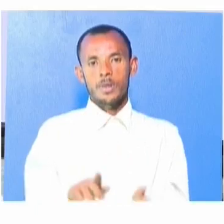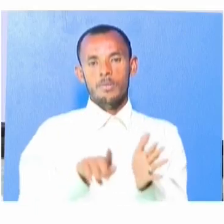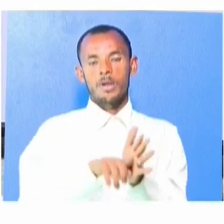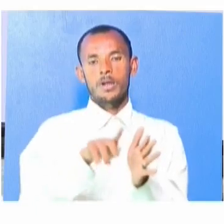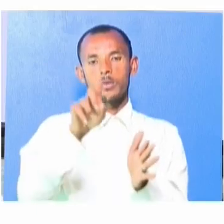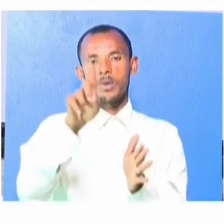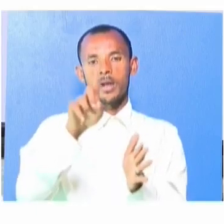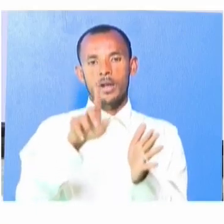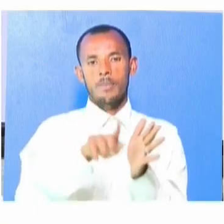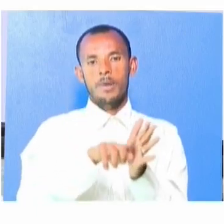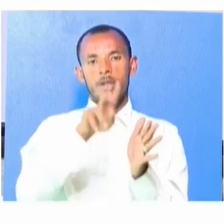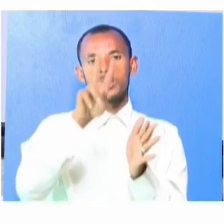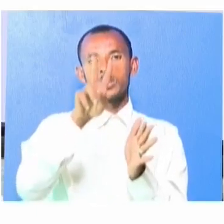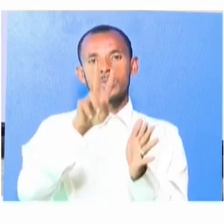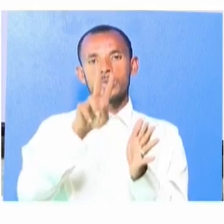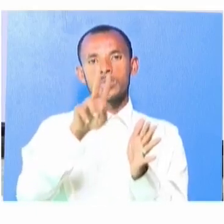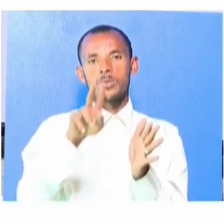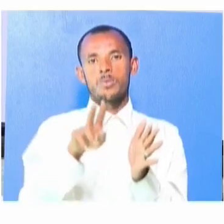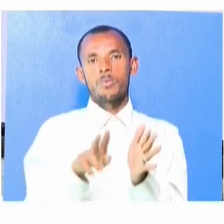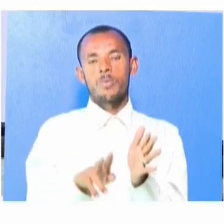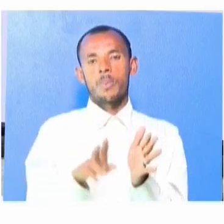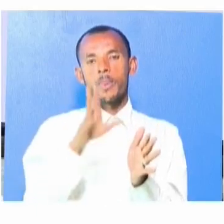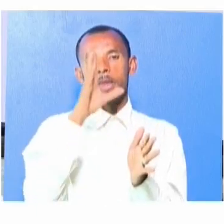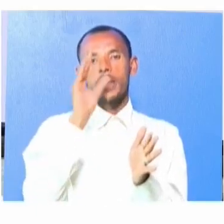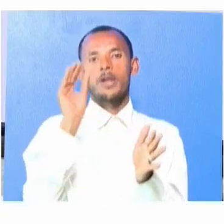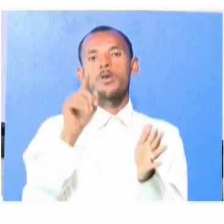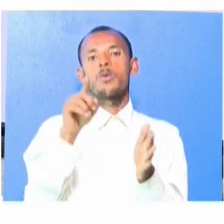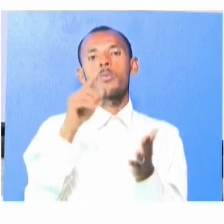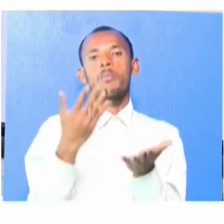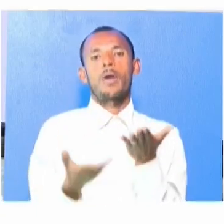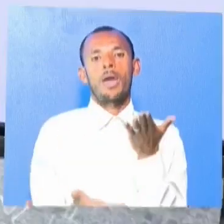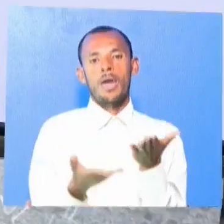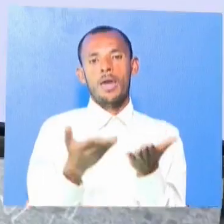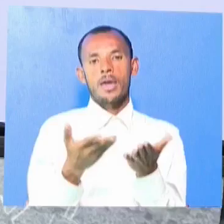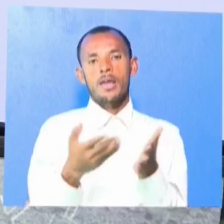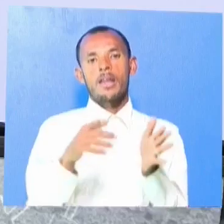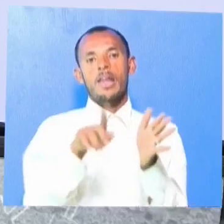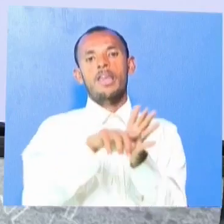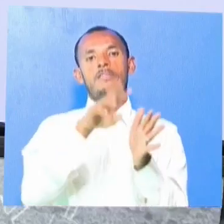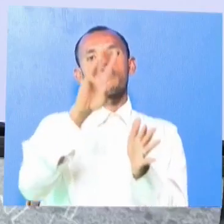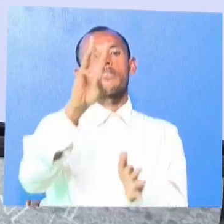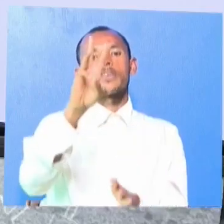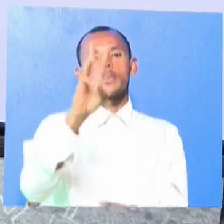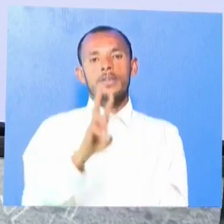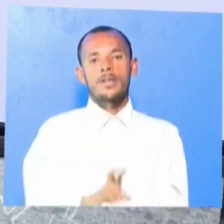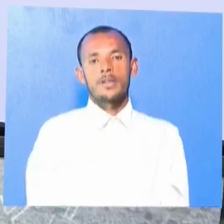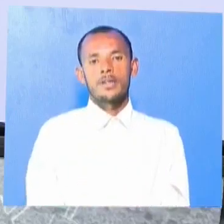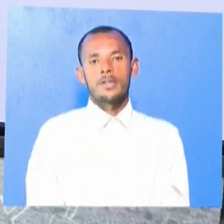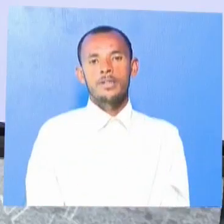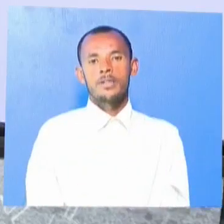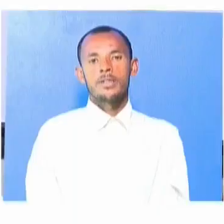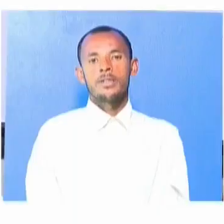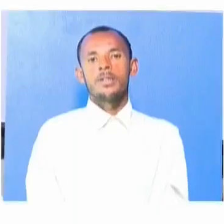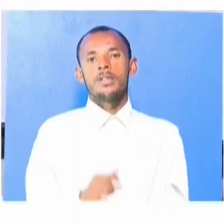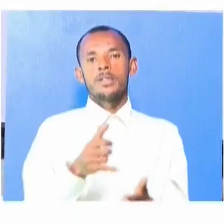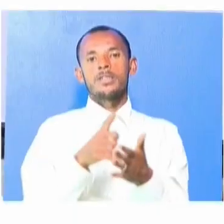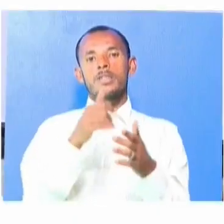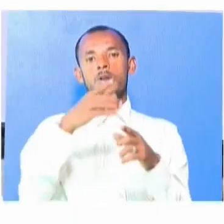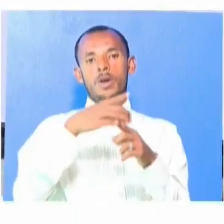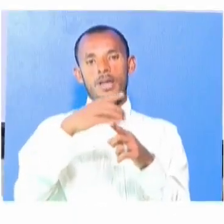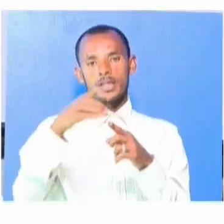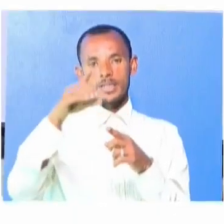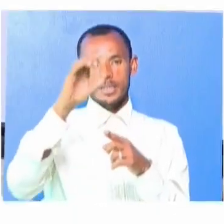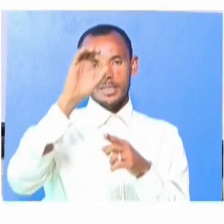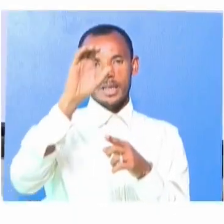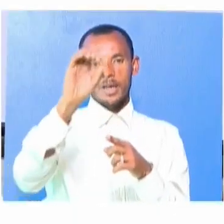-1, -2, and so on. You'll proceed, and you may arrive here at -6. And when you see the location 0